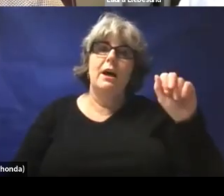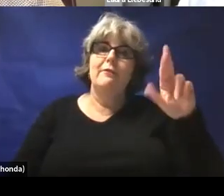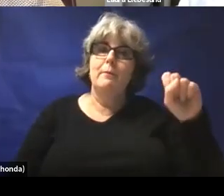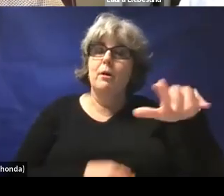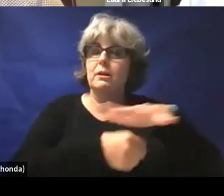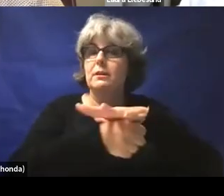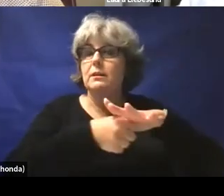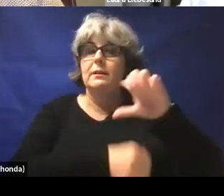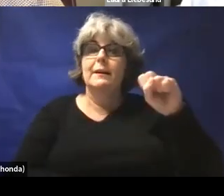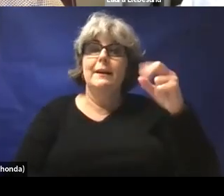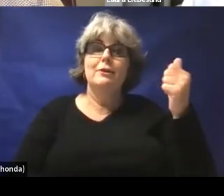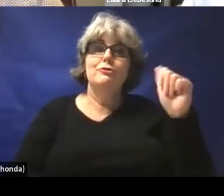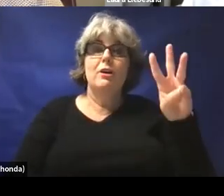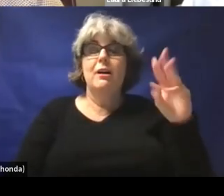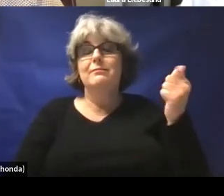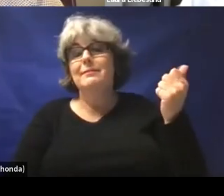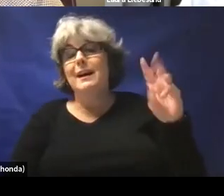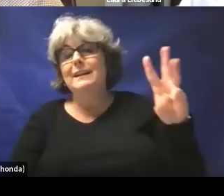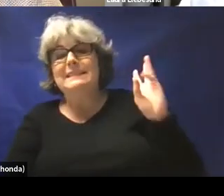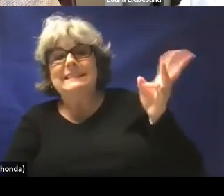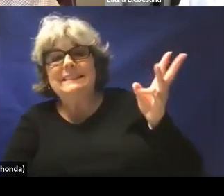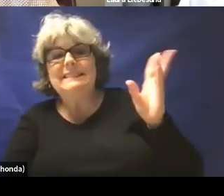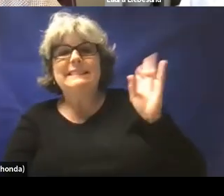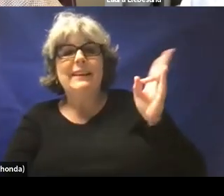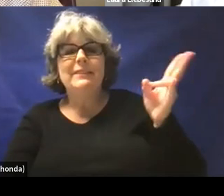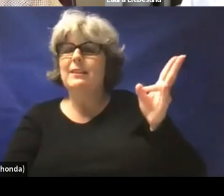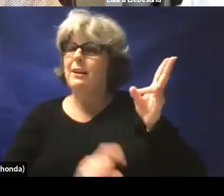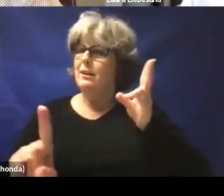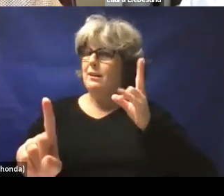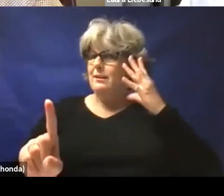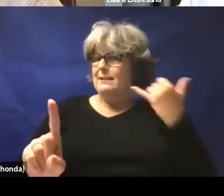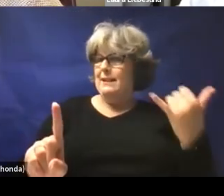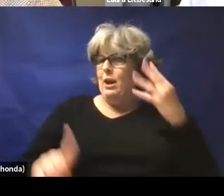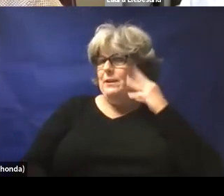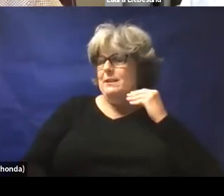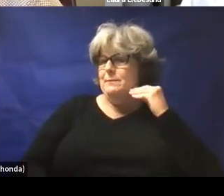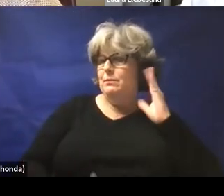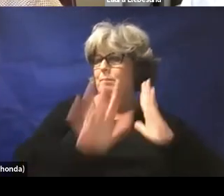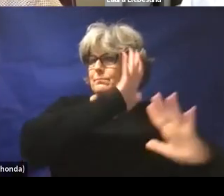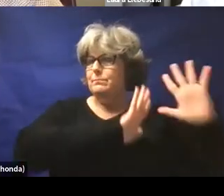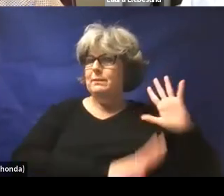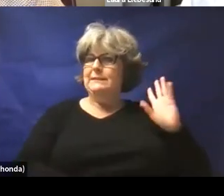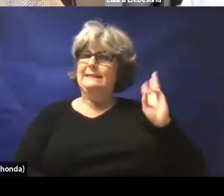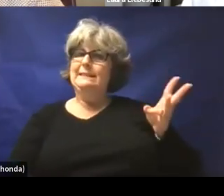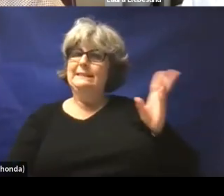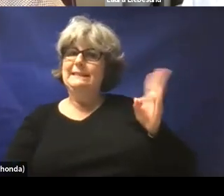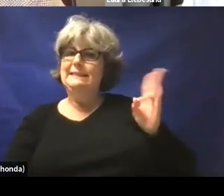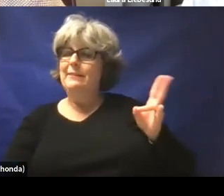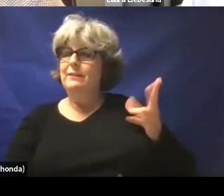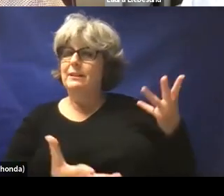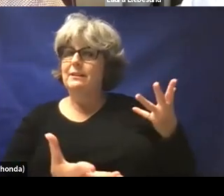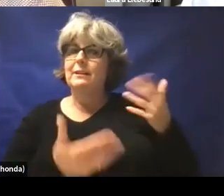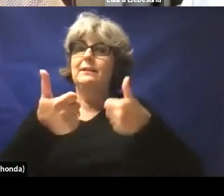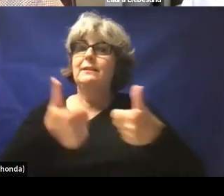in the 60s and 70s. I think we wanted to know what it was like for bartenders now. But one of our president of Shaw, or